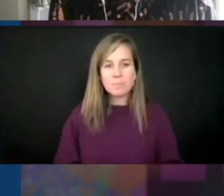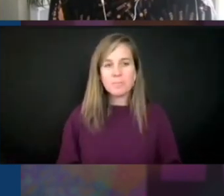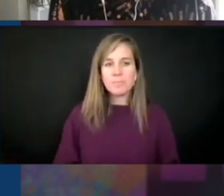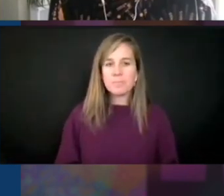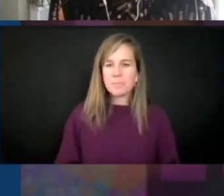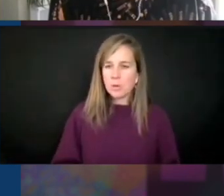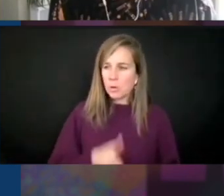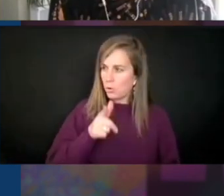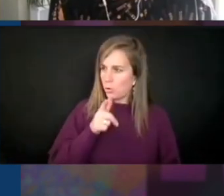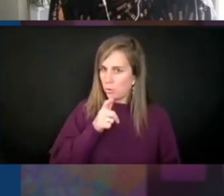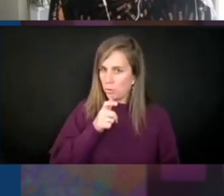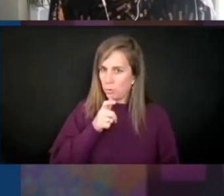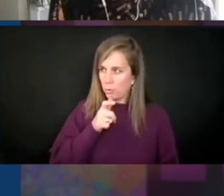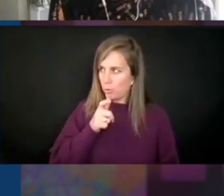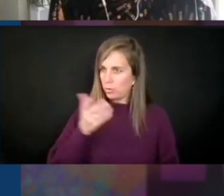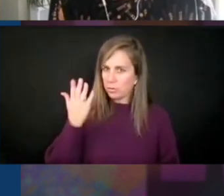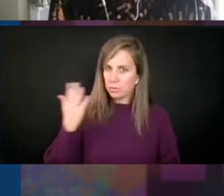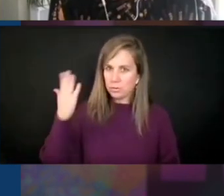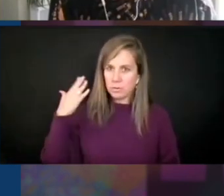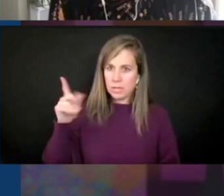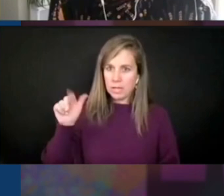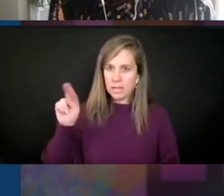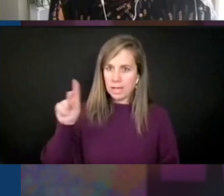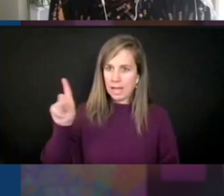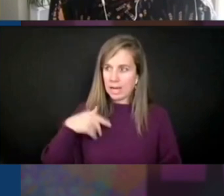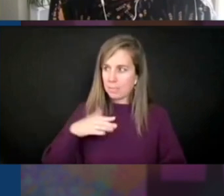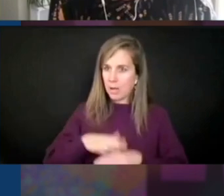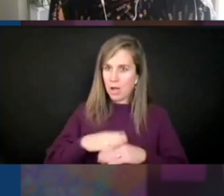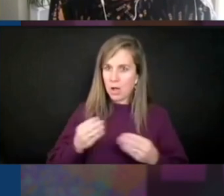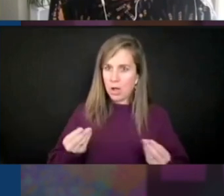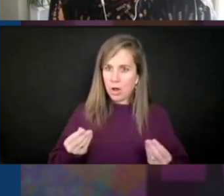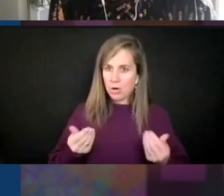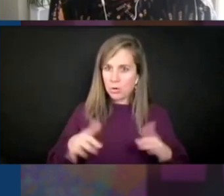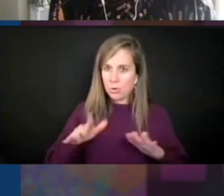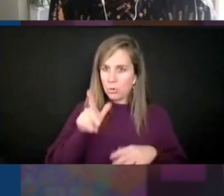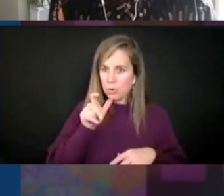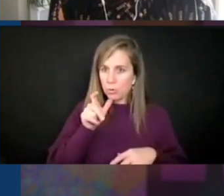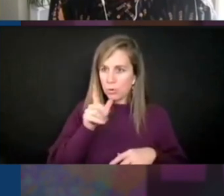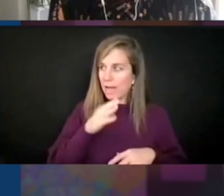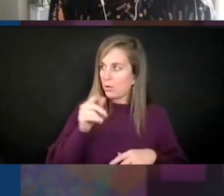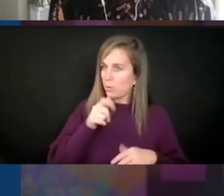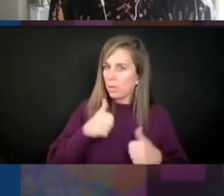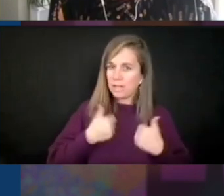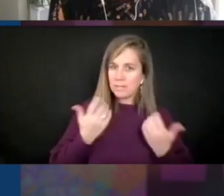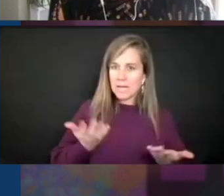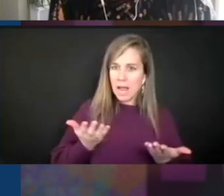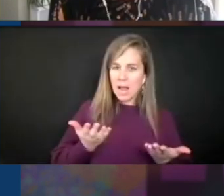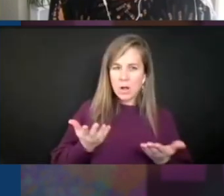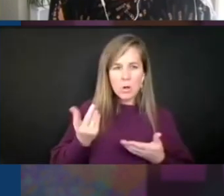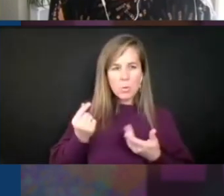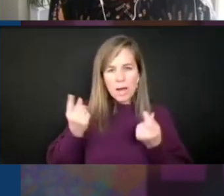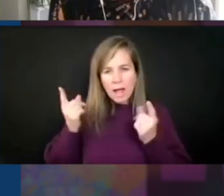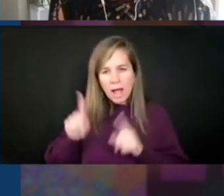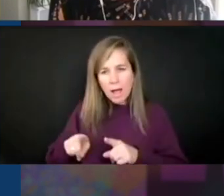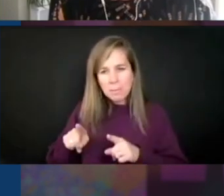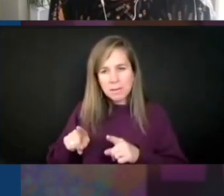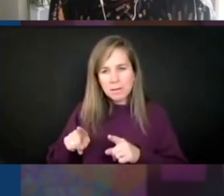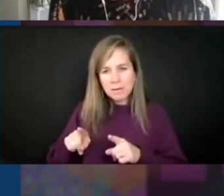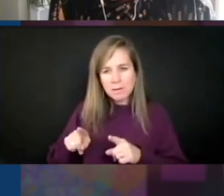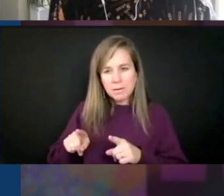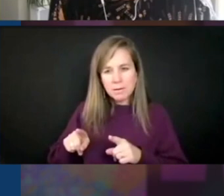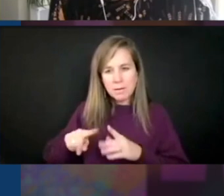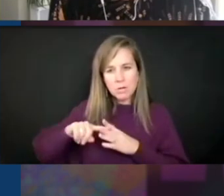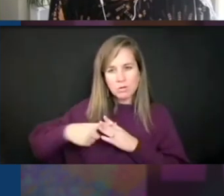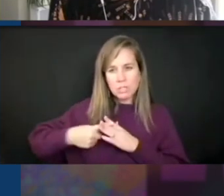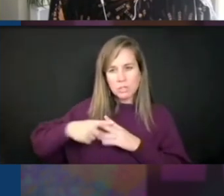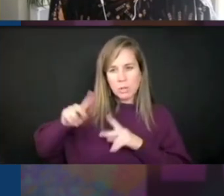Whose land am I on? Who lives here now? What happened to the land's original